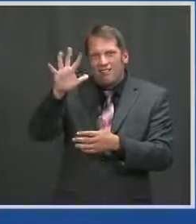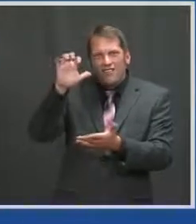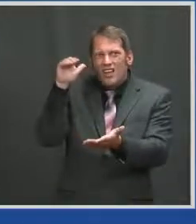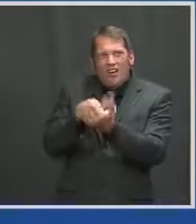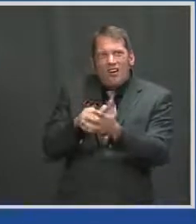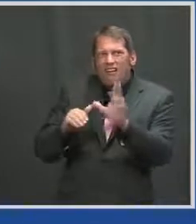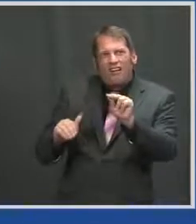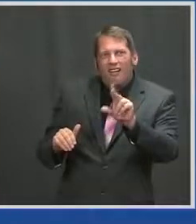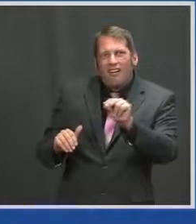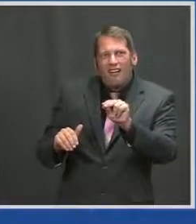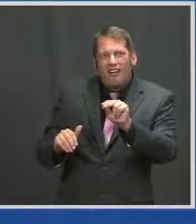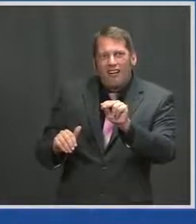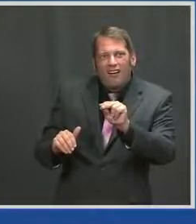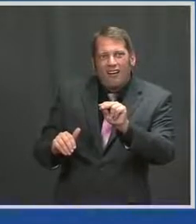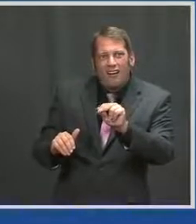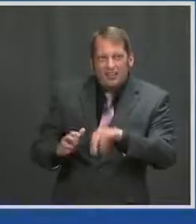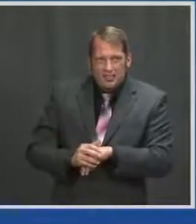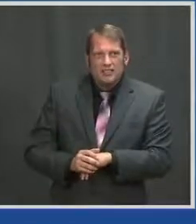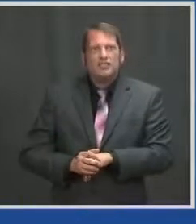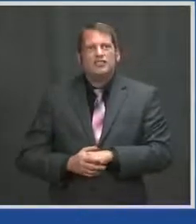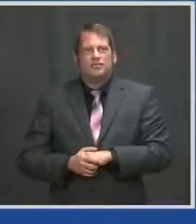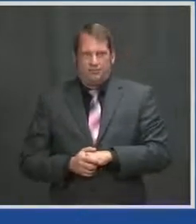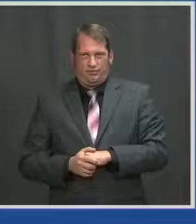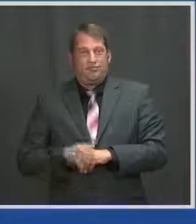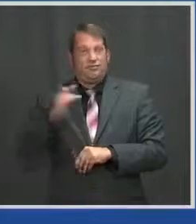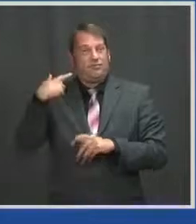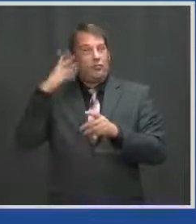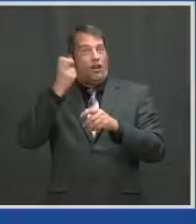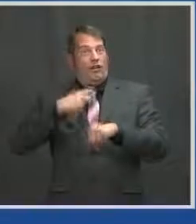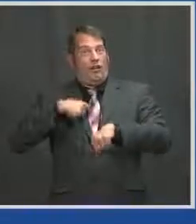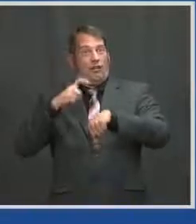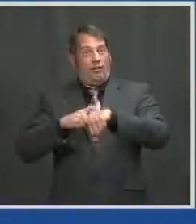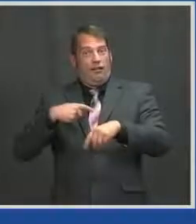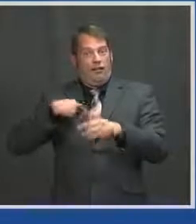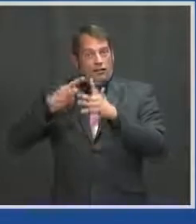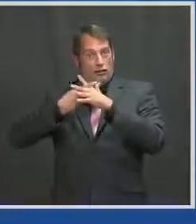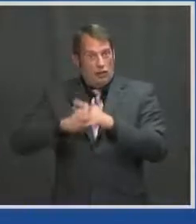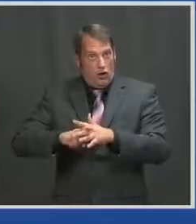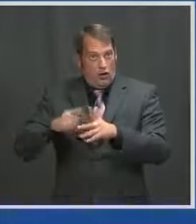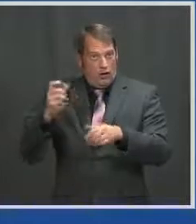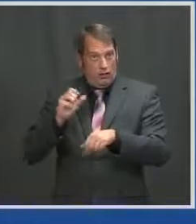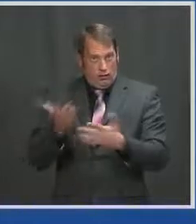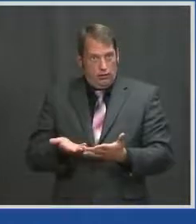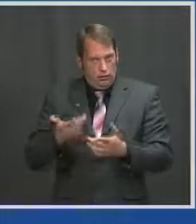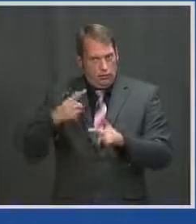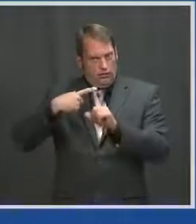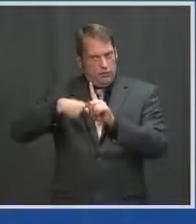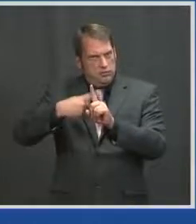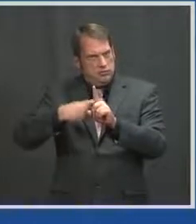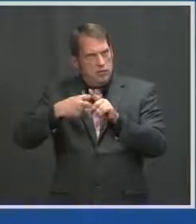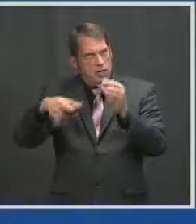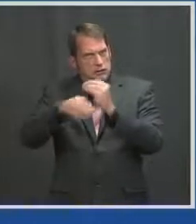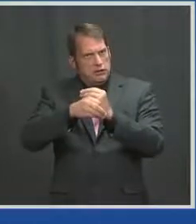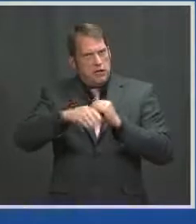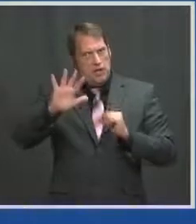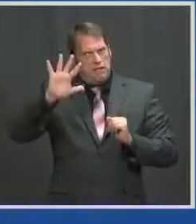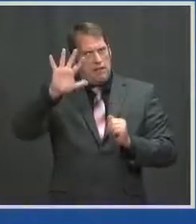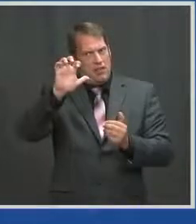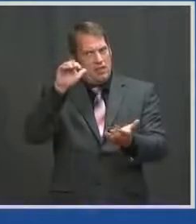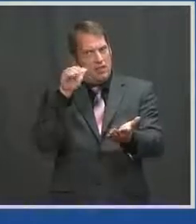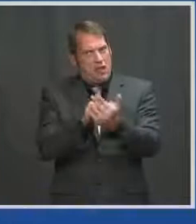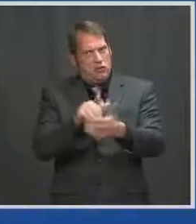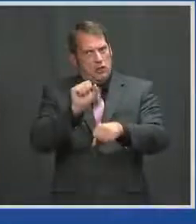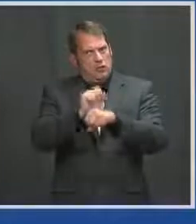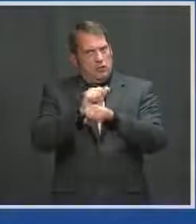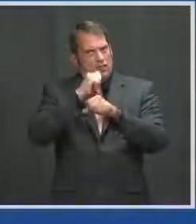has added 500,000 jobs per month. And this is progress. And it's a testament to our new strategy of